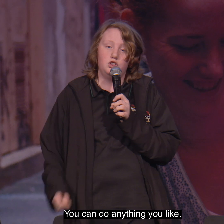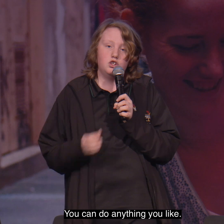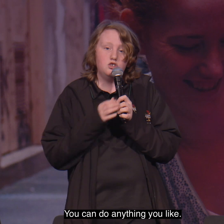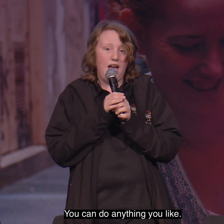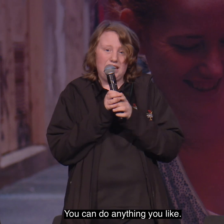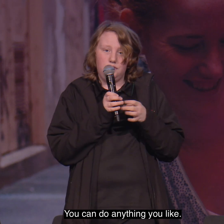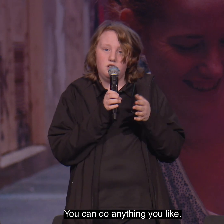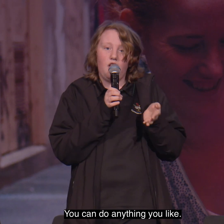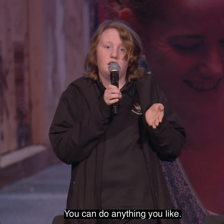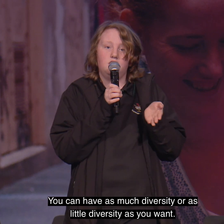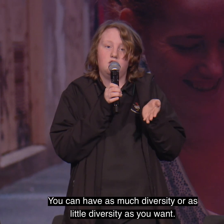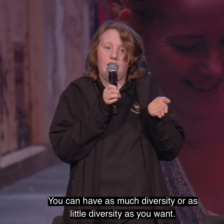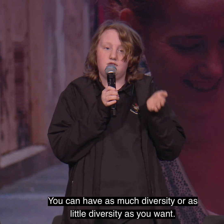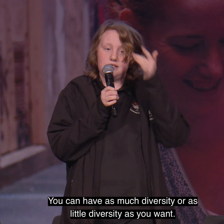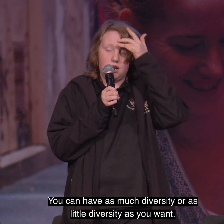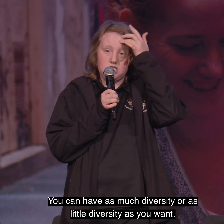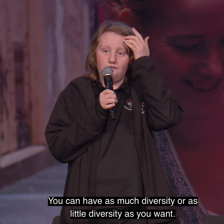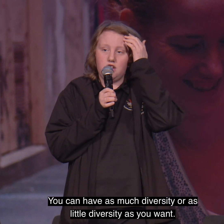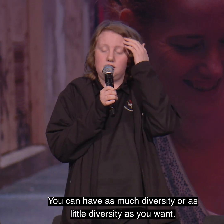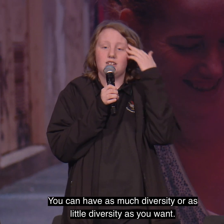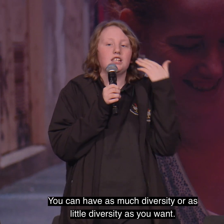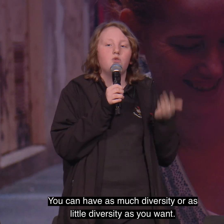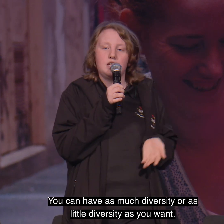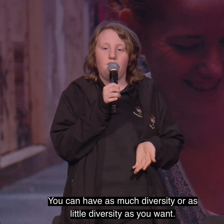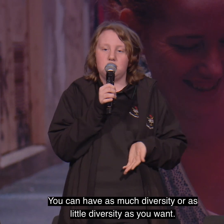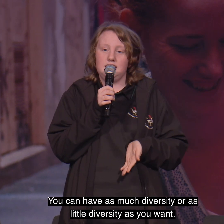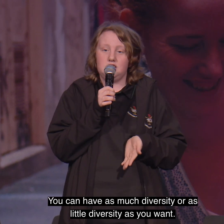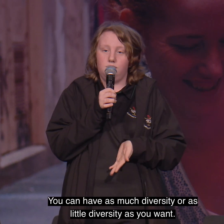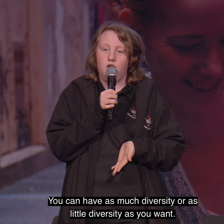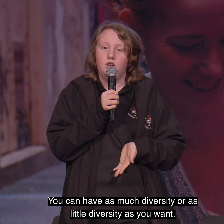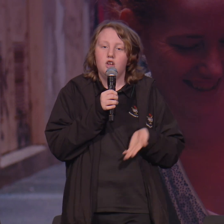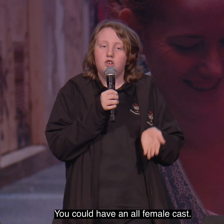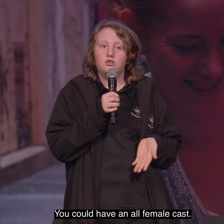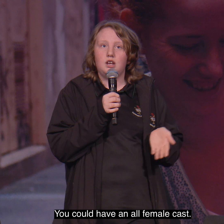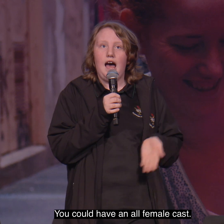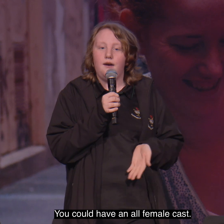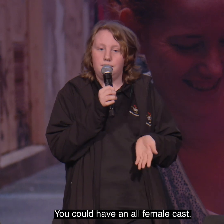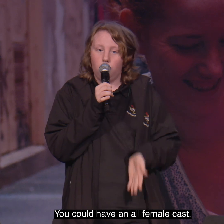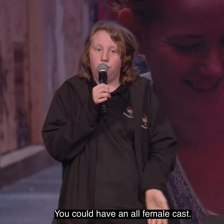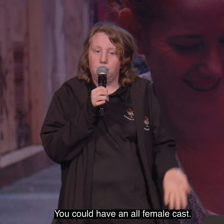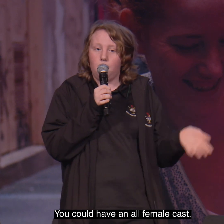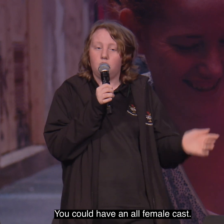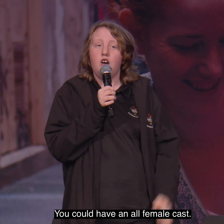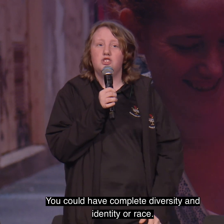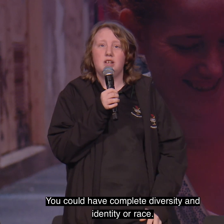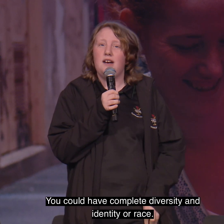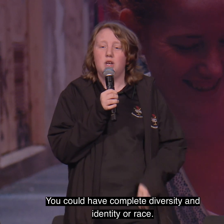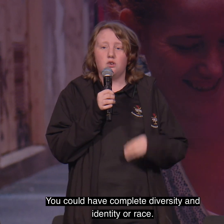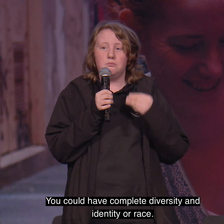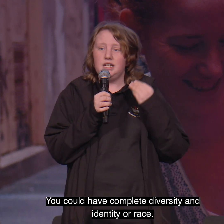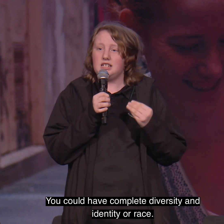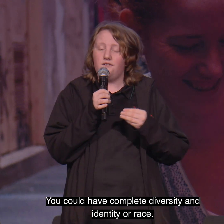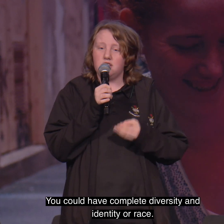have to do. You can do anything you like. You can have as much diversity or as little diversity as you want. You could have an all-female cast. You could